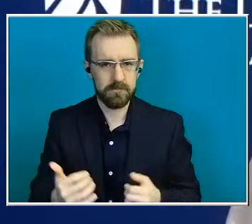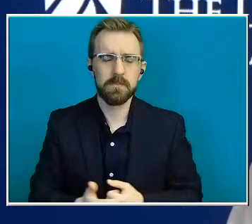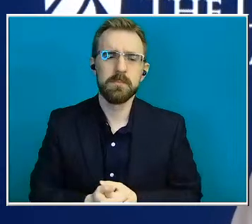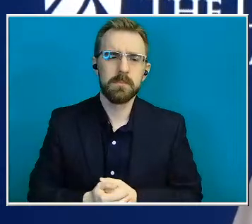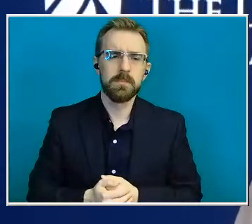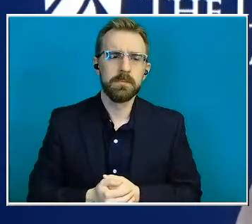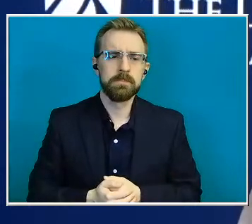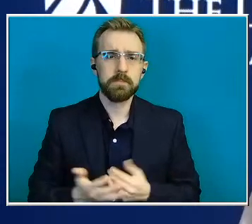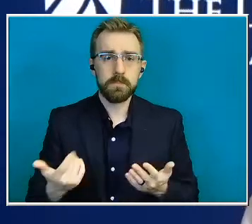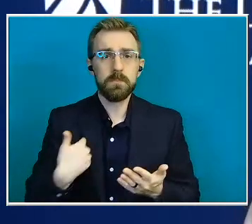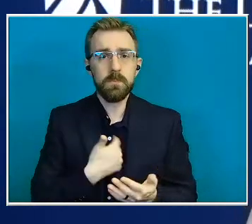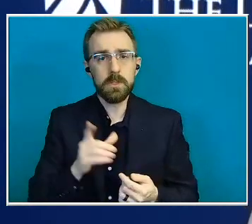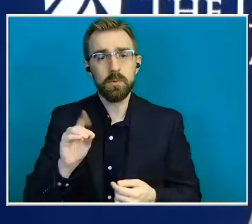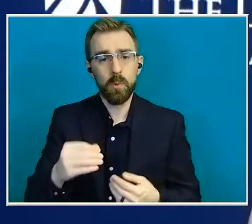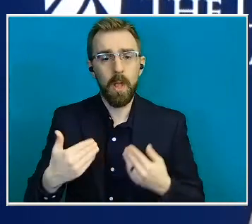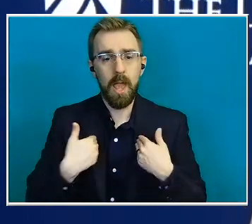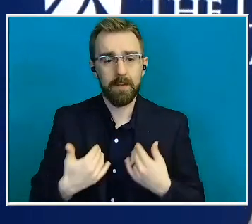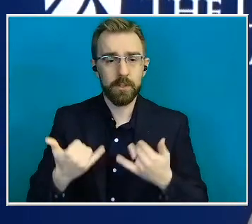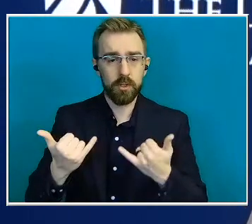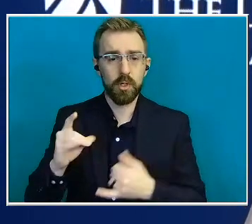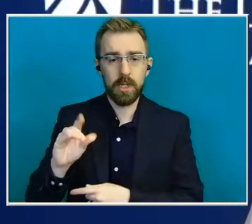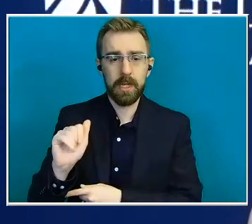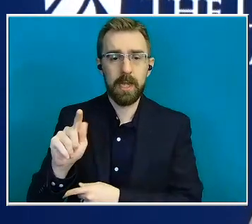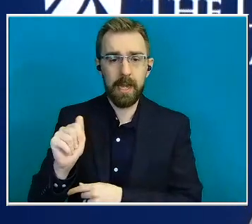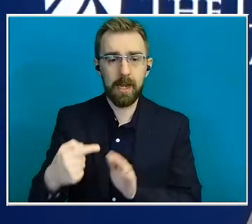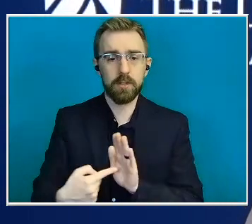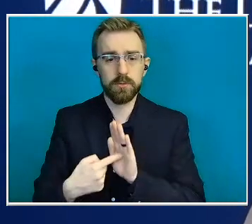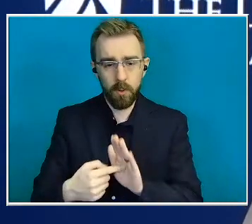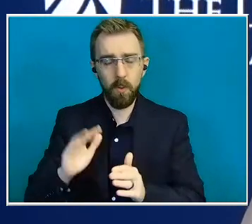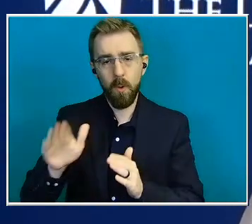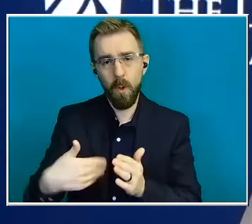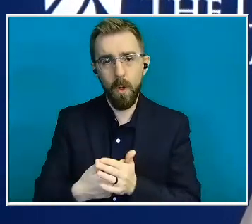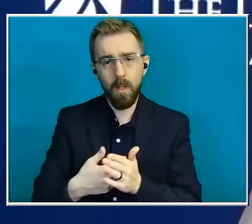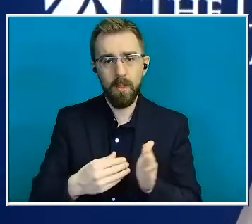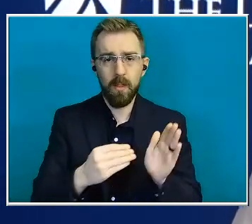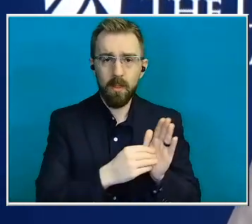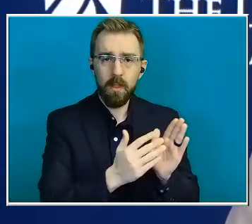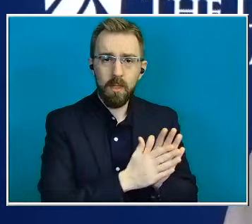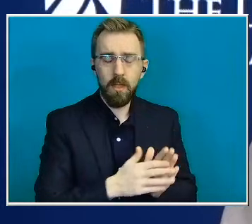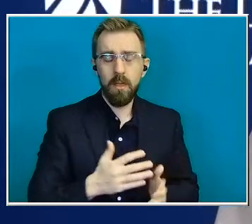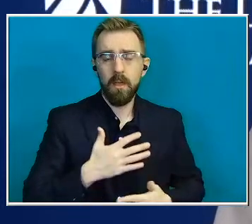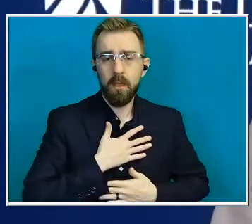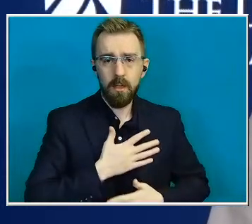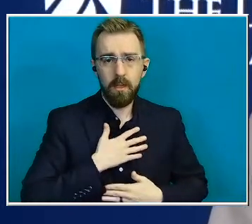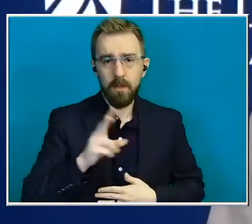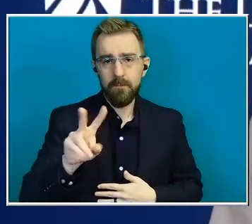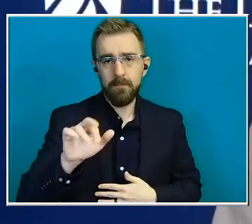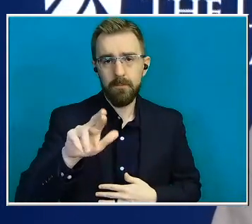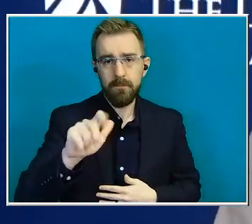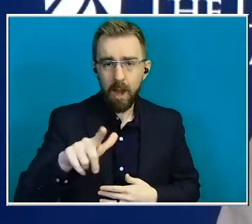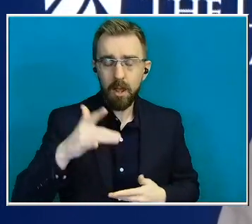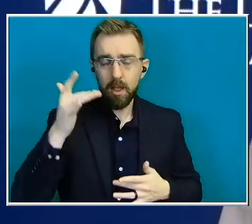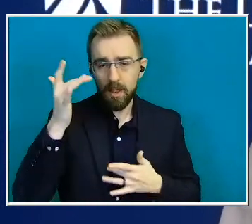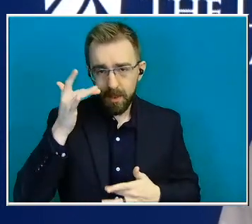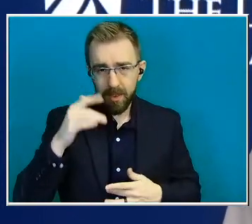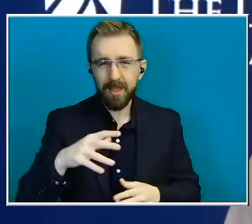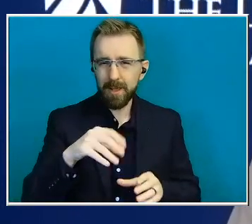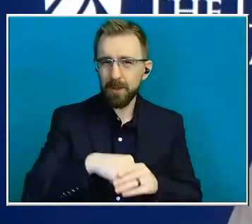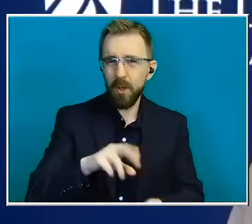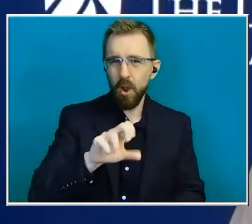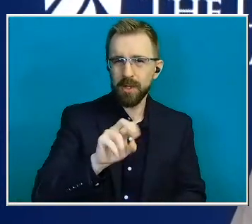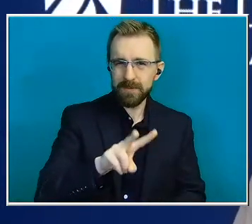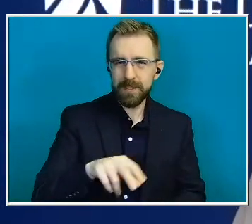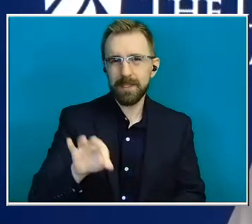have is the current data shows that all the markers for respiratory viral illness including RSV and influenza, as I just said,